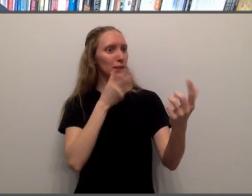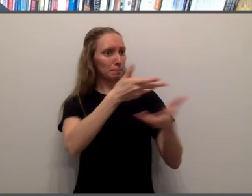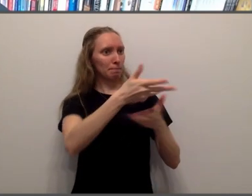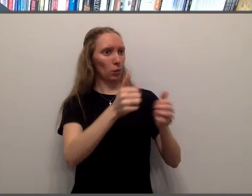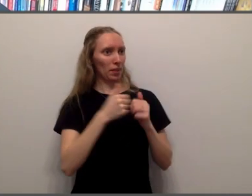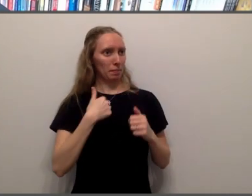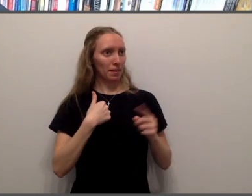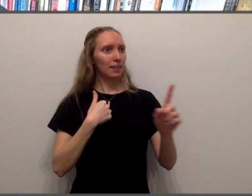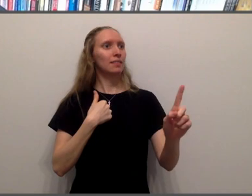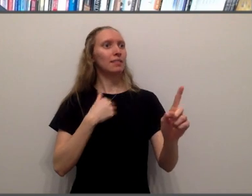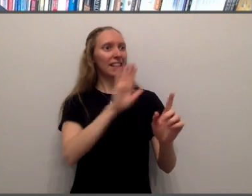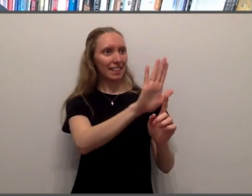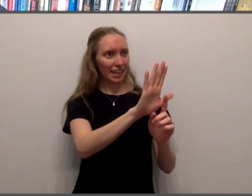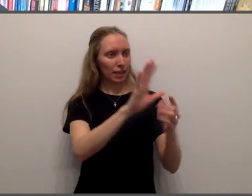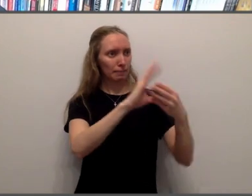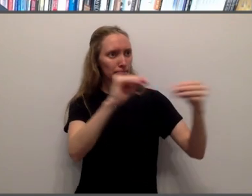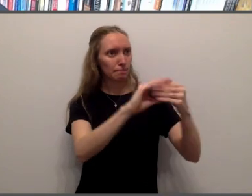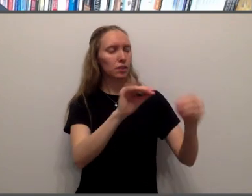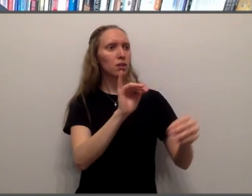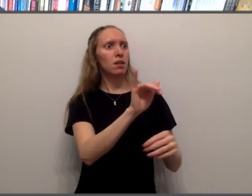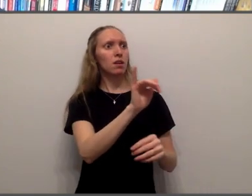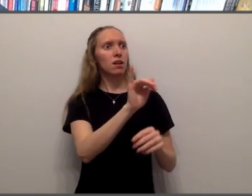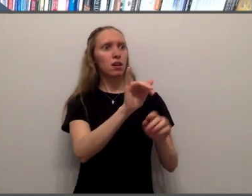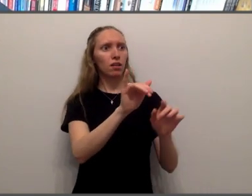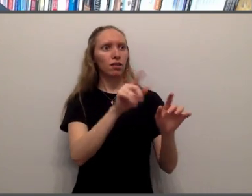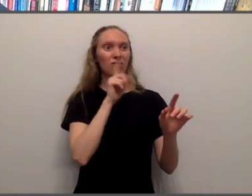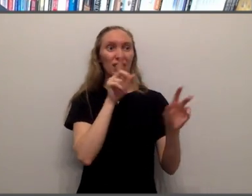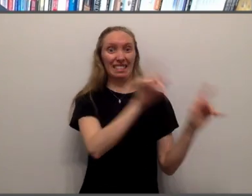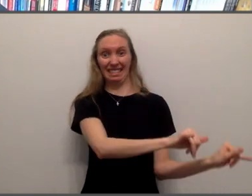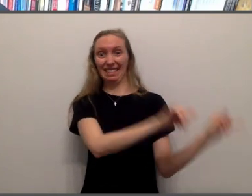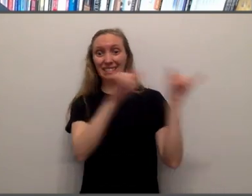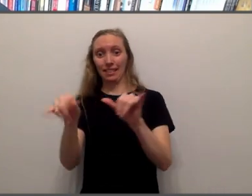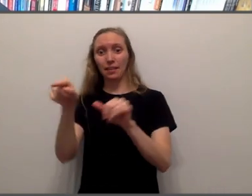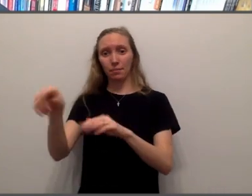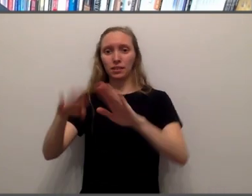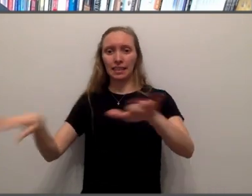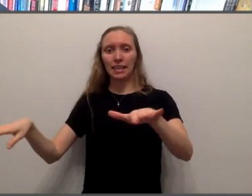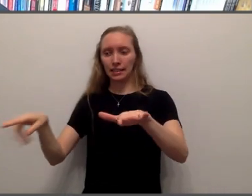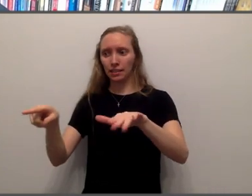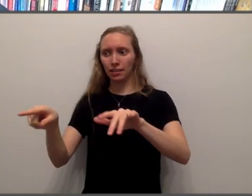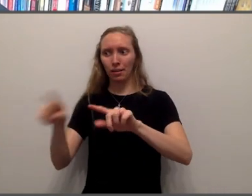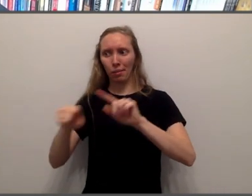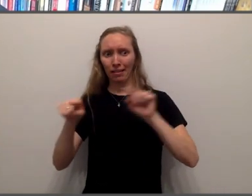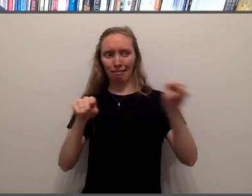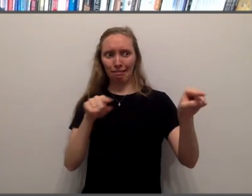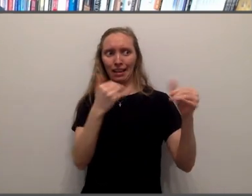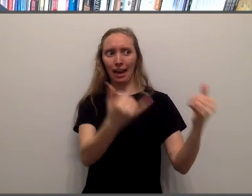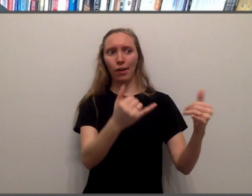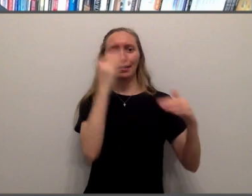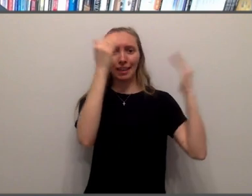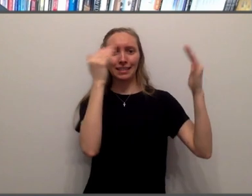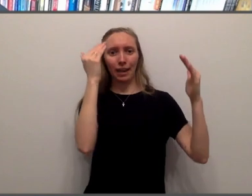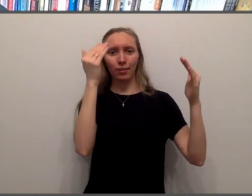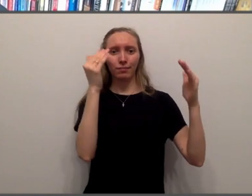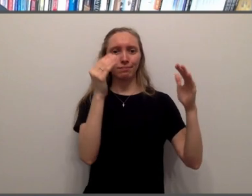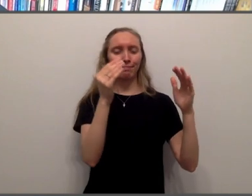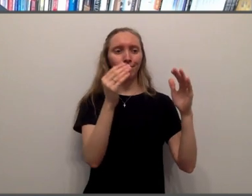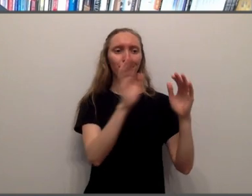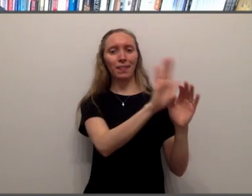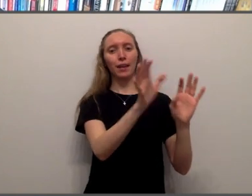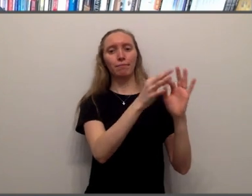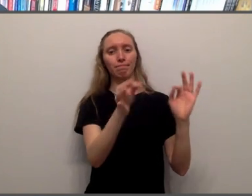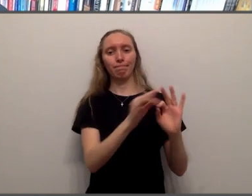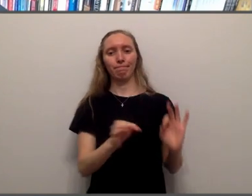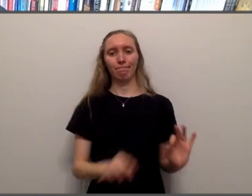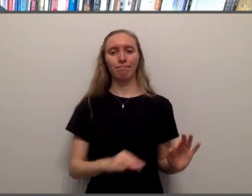reports of relational interactions with me as a child, except now I was hearing it in what I called adult language.